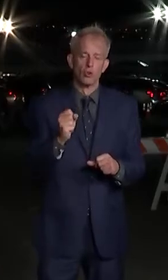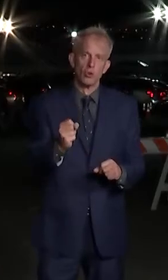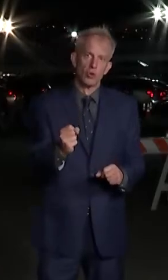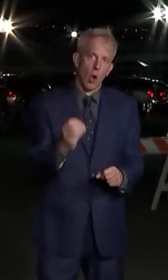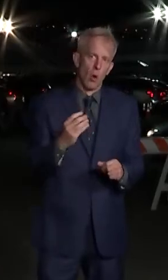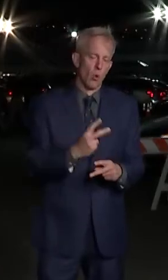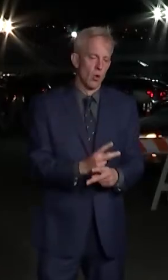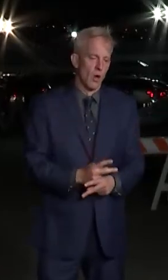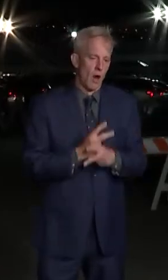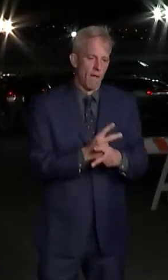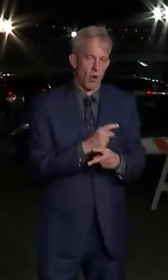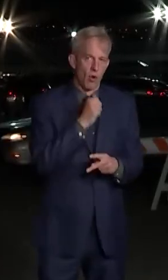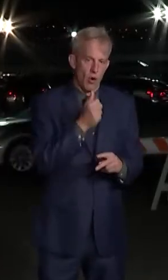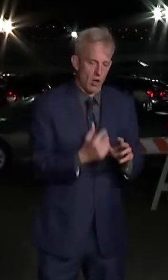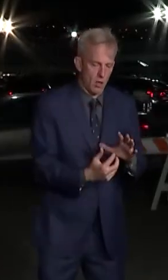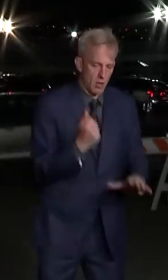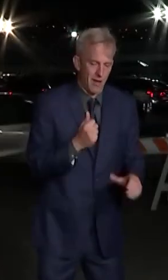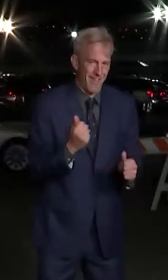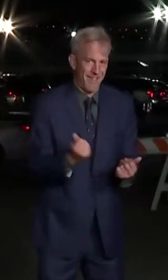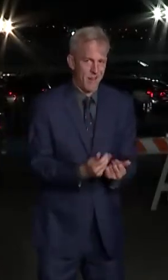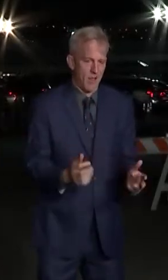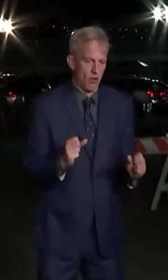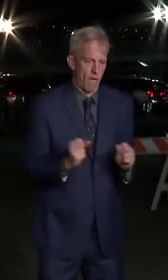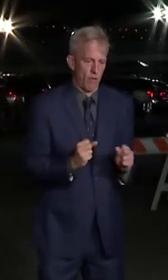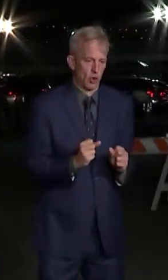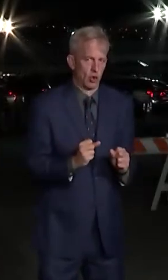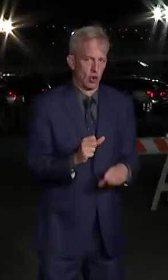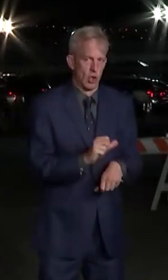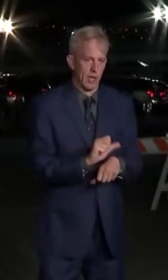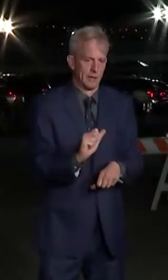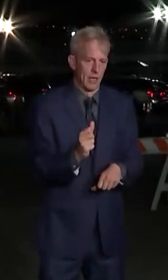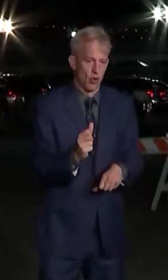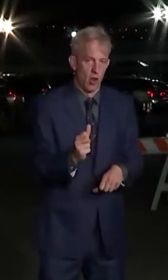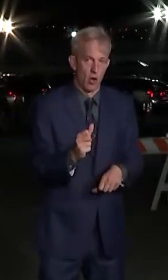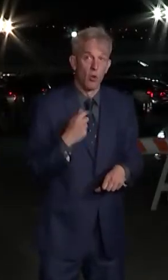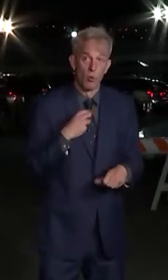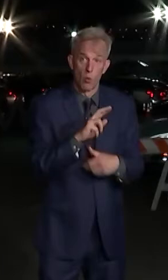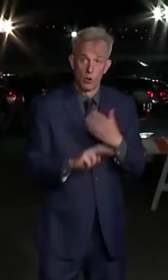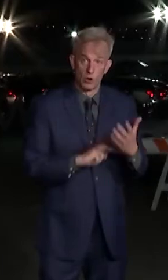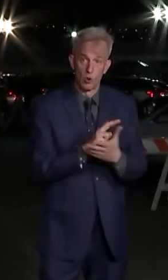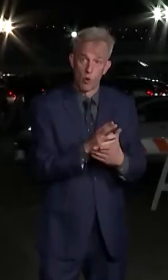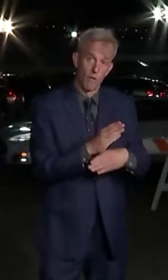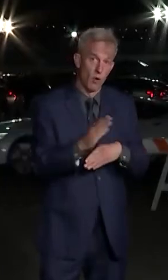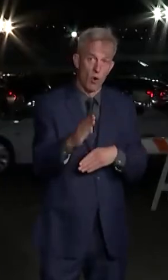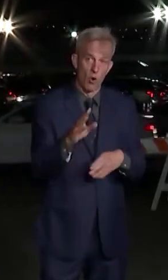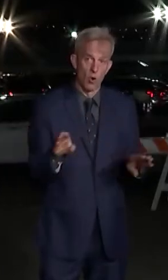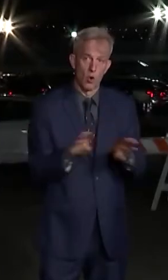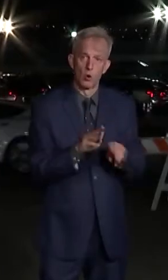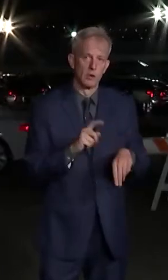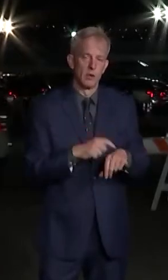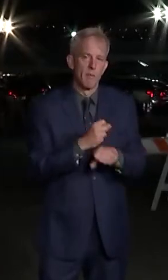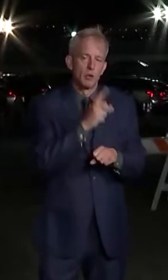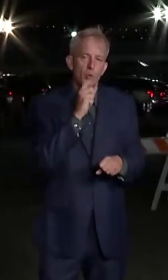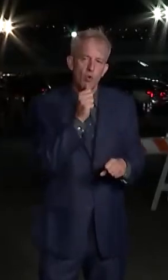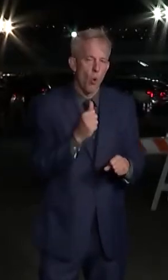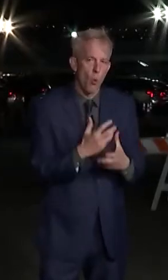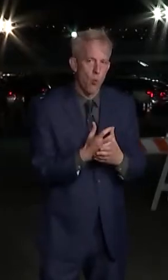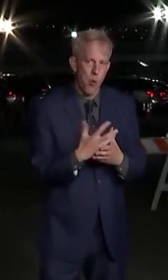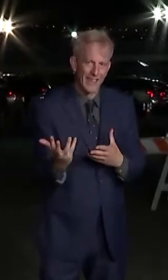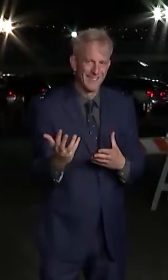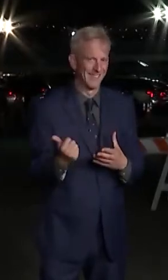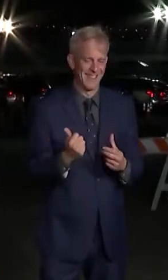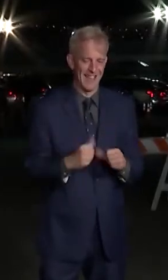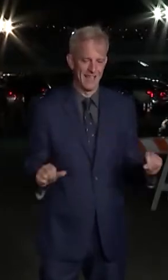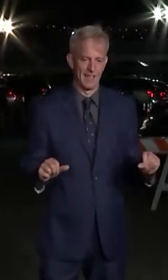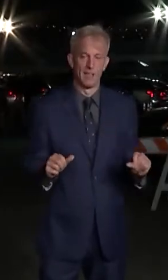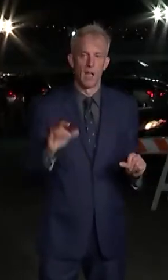take anything out of the refrigerator at that 10 o'clock hour when we went 2 hours over our closing time, and not to waste a single dose. I can't speak for other places,